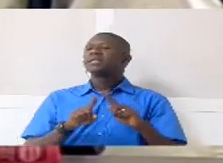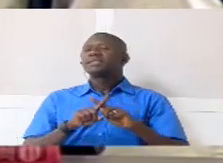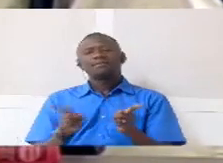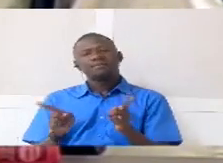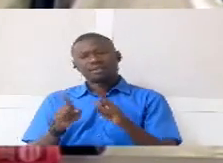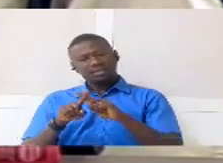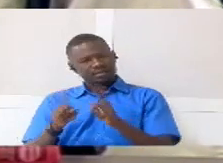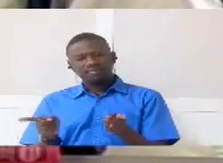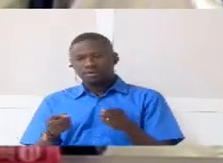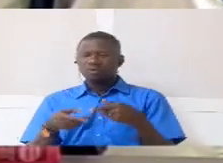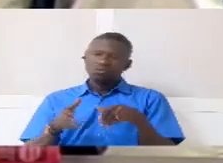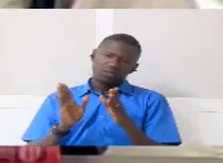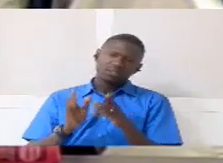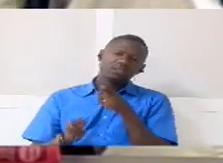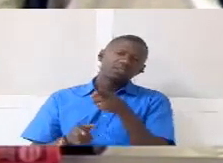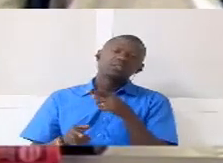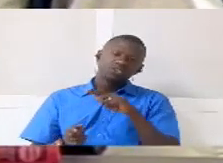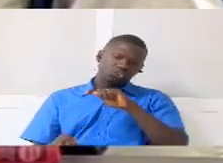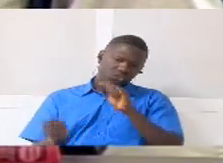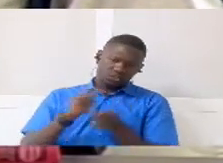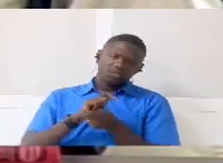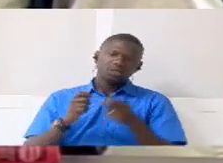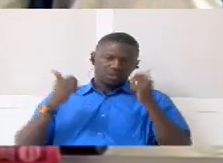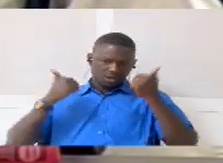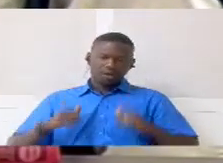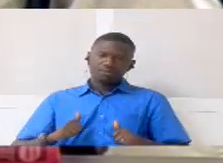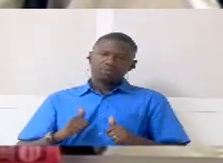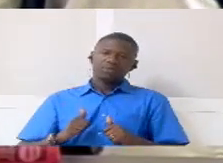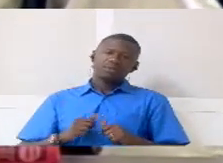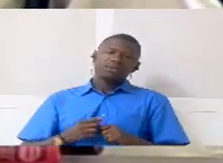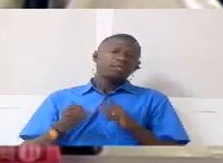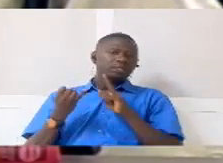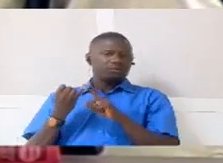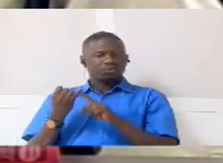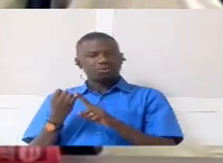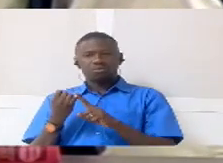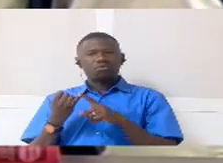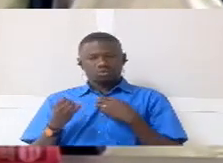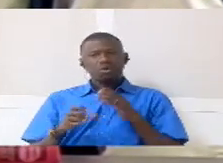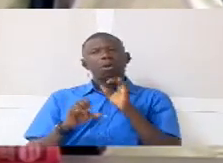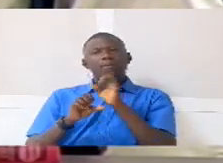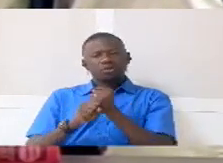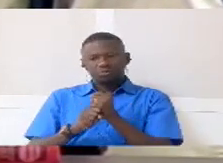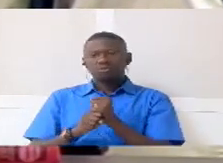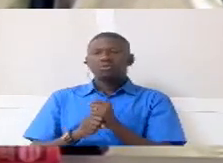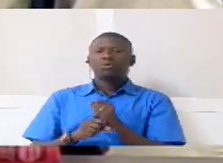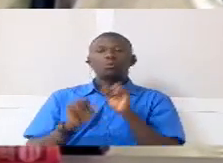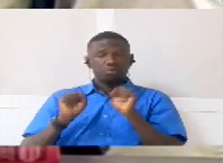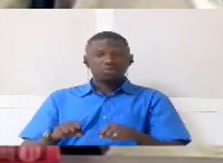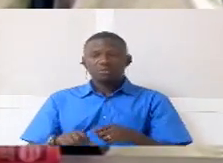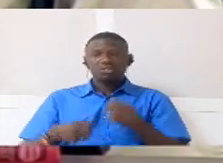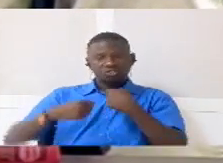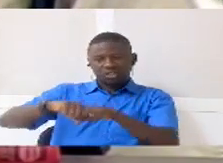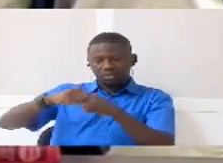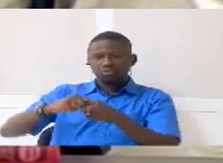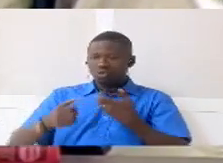ways that this change can take place. Dol bigeto se makreno kominka mecho odila. Some you may assist them and train them to